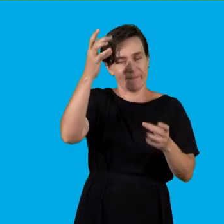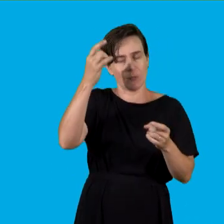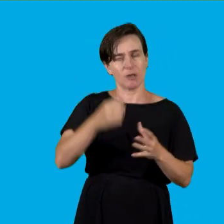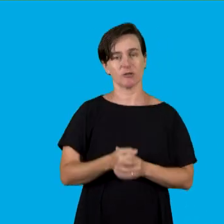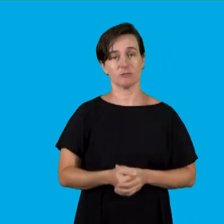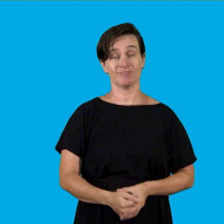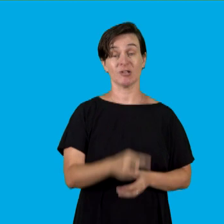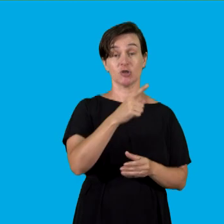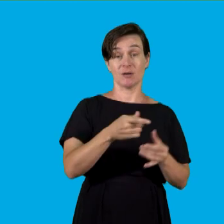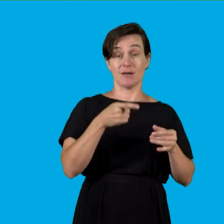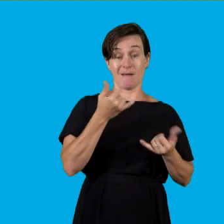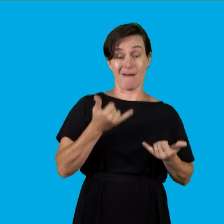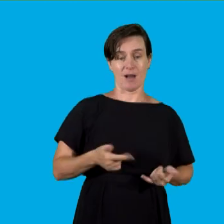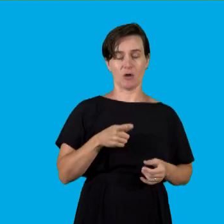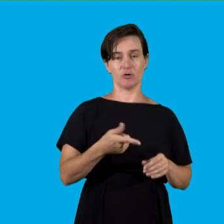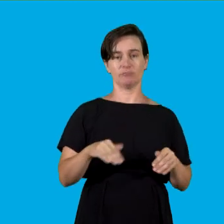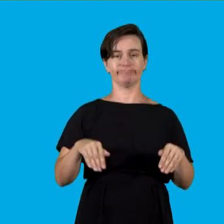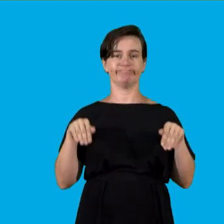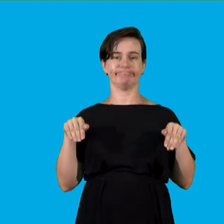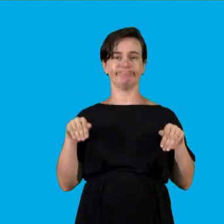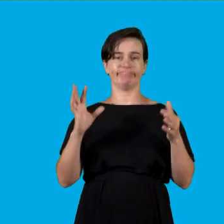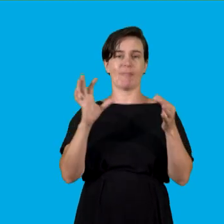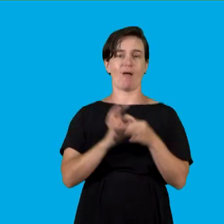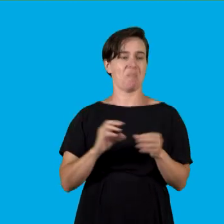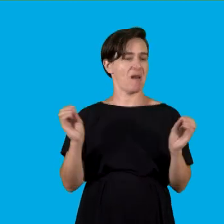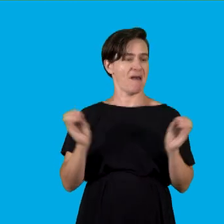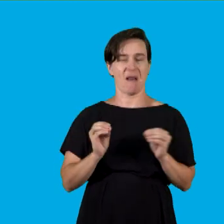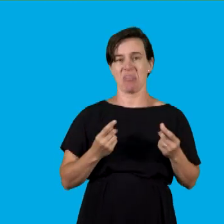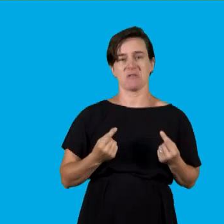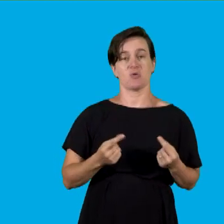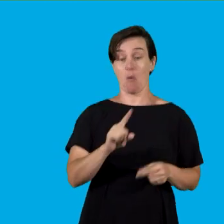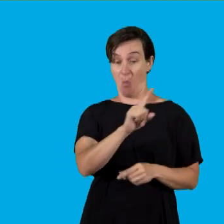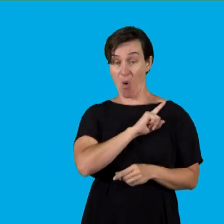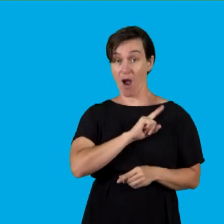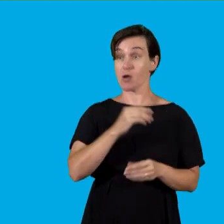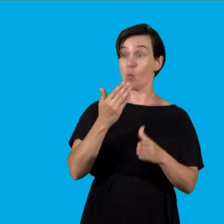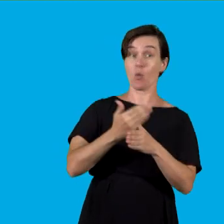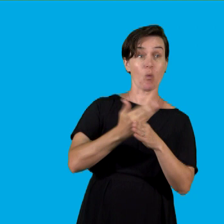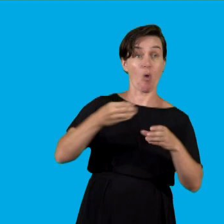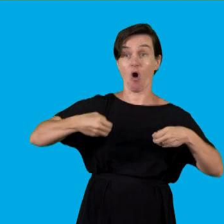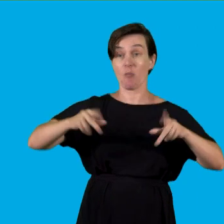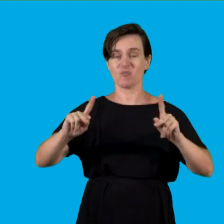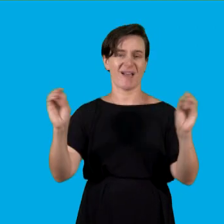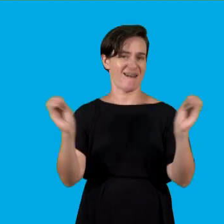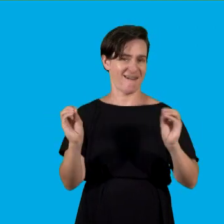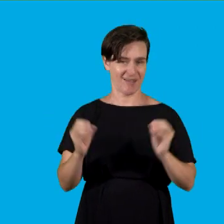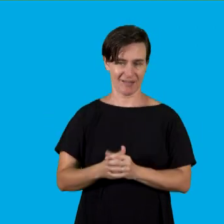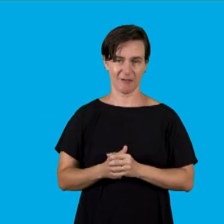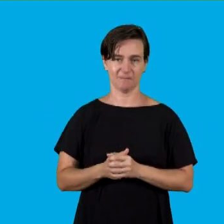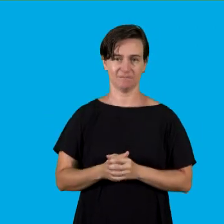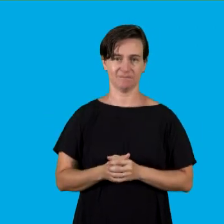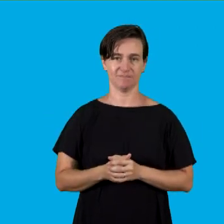information. She is currently sitting at home doing nothing as there are no job opportunities.